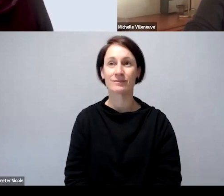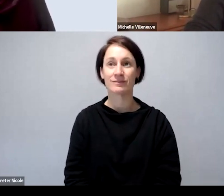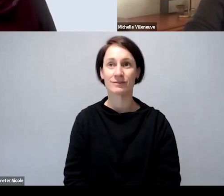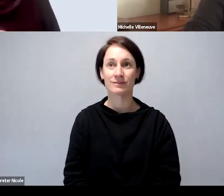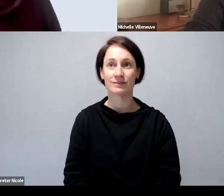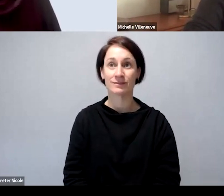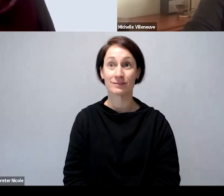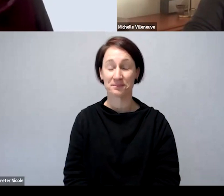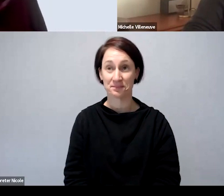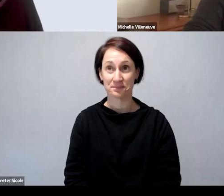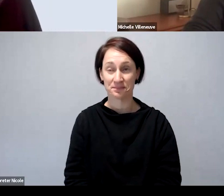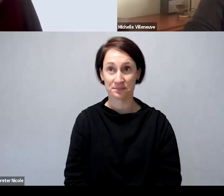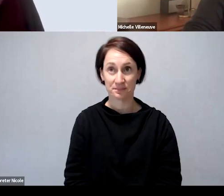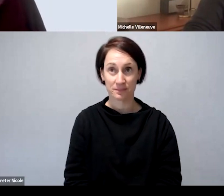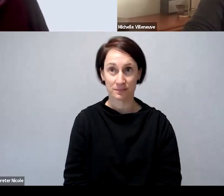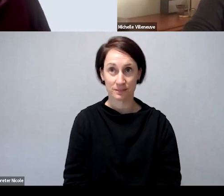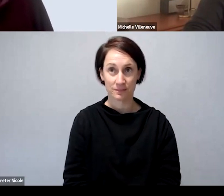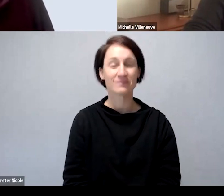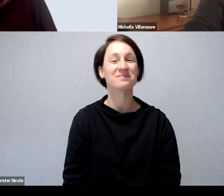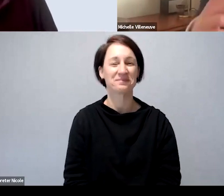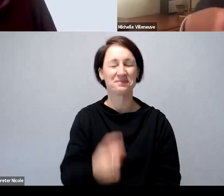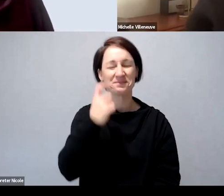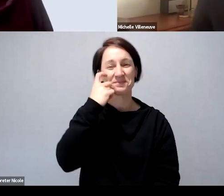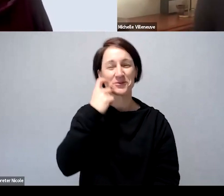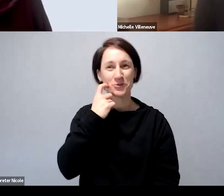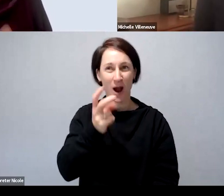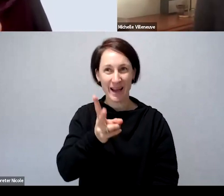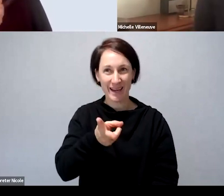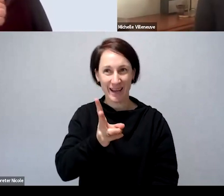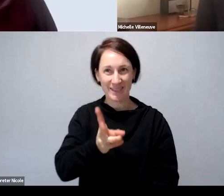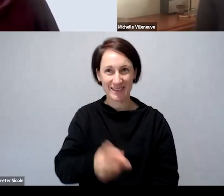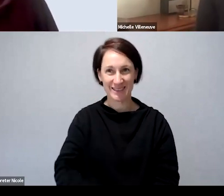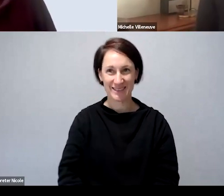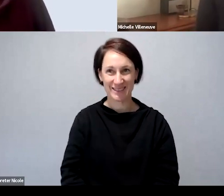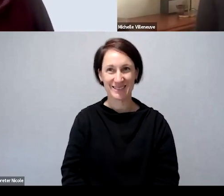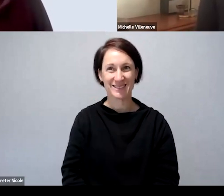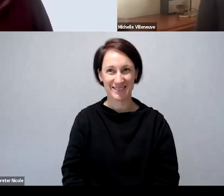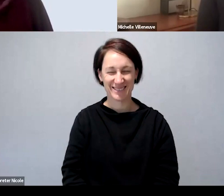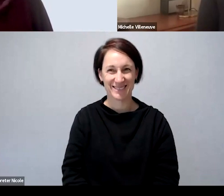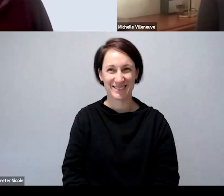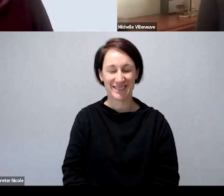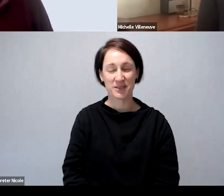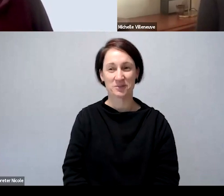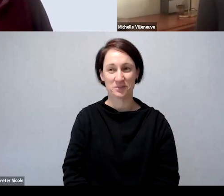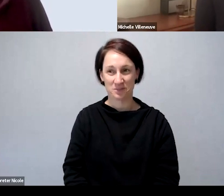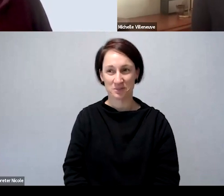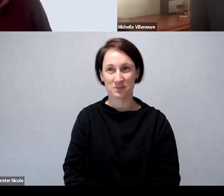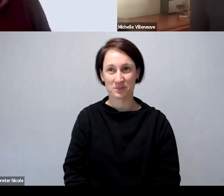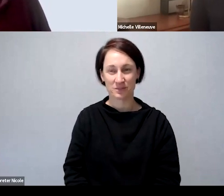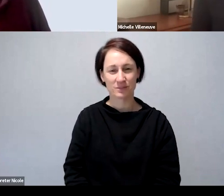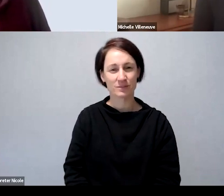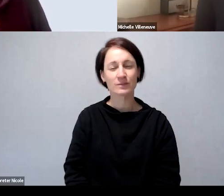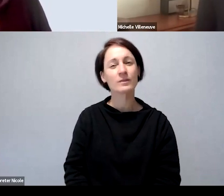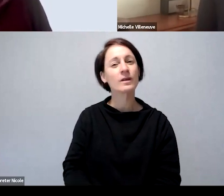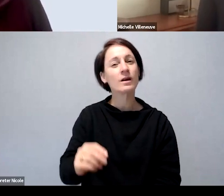Not going to hear. I'll try that again. Hopefully this comes back. Yes, great. Someone's asked a